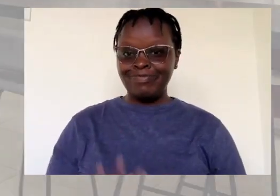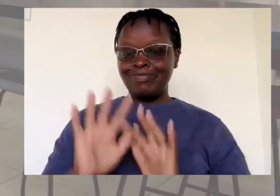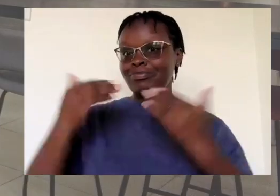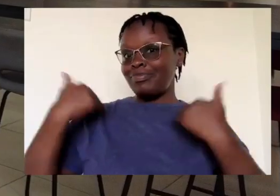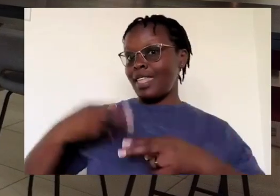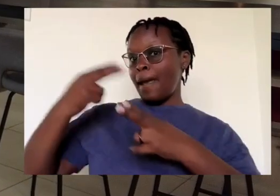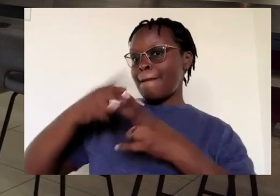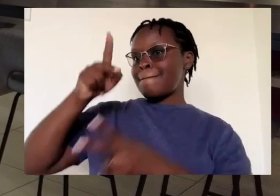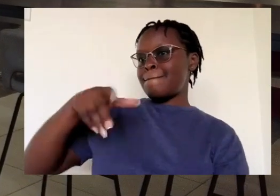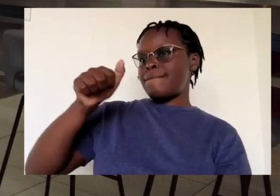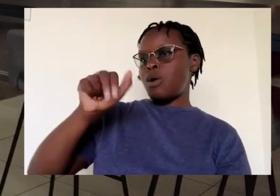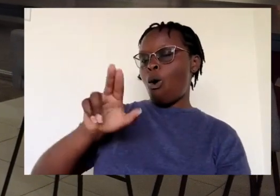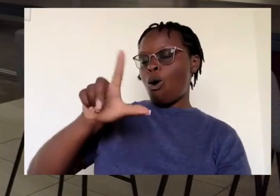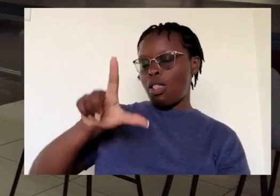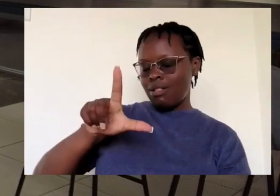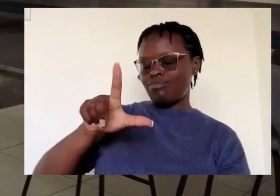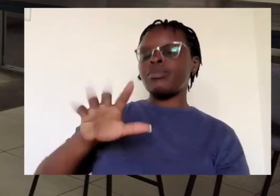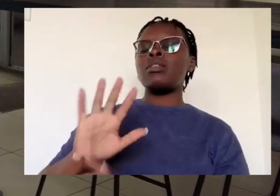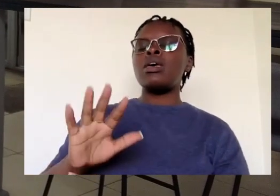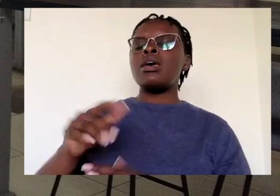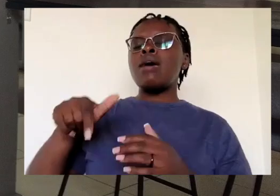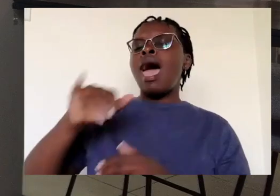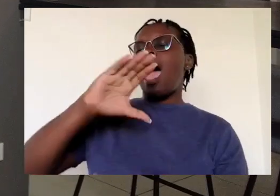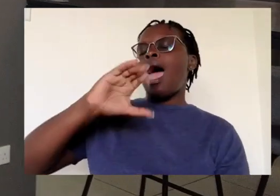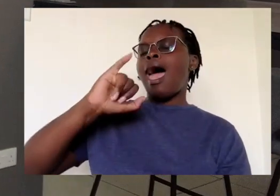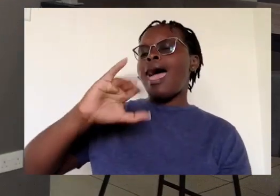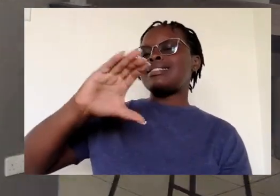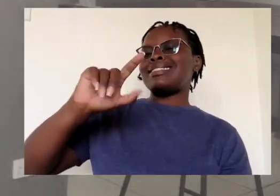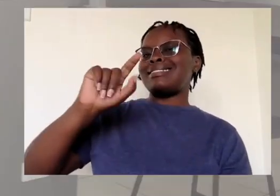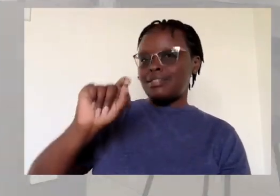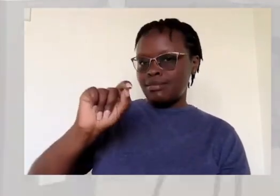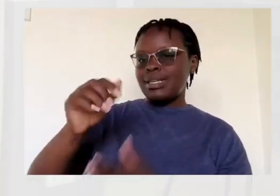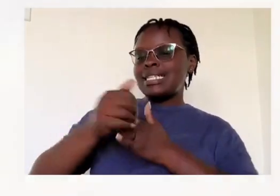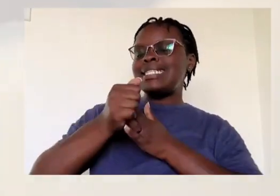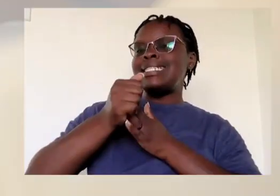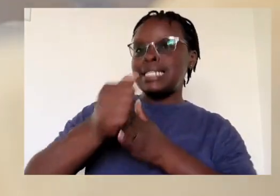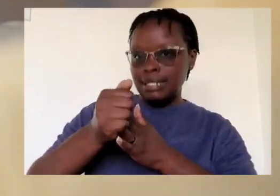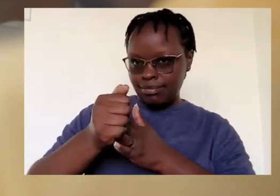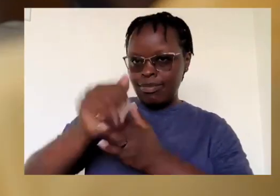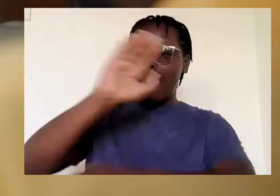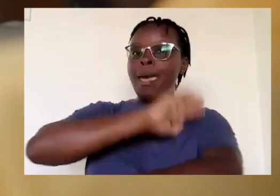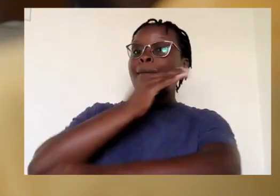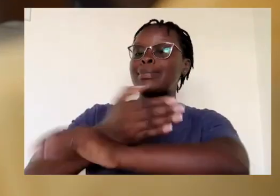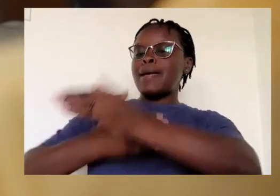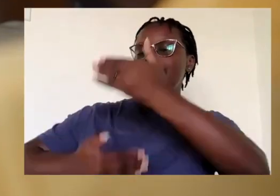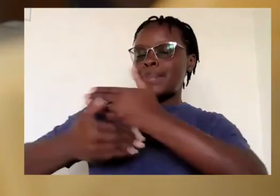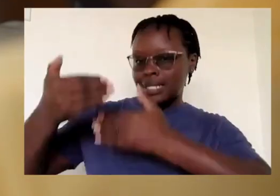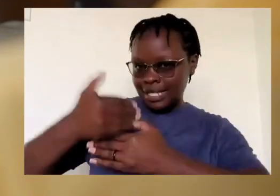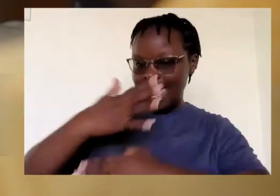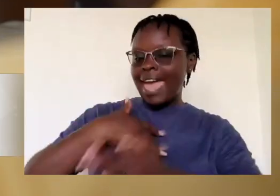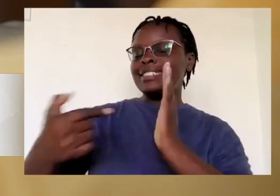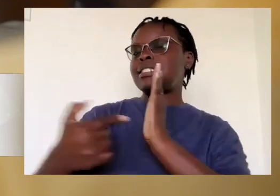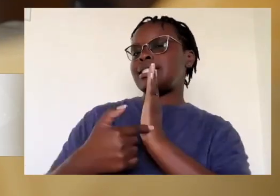Yeah, Paul Odhiambo, the ICT lead for capacity building and matters EdTech